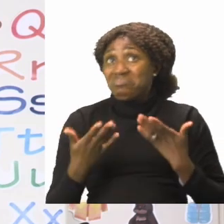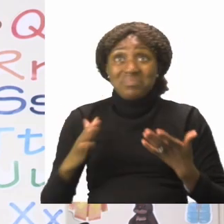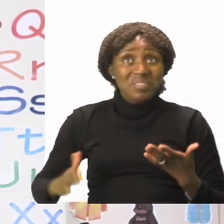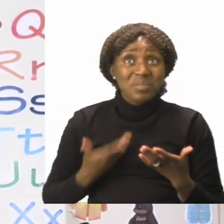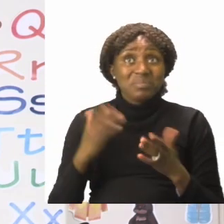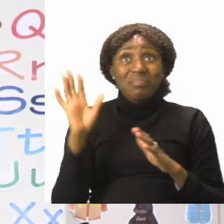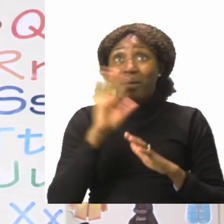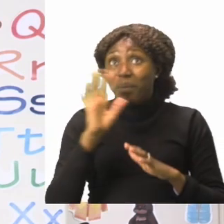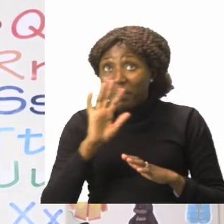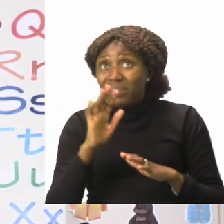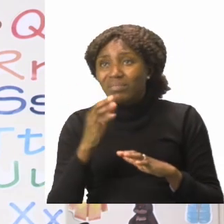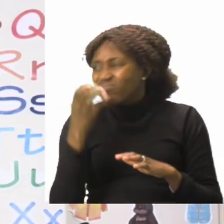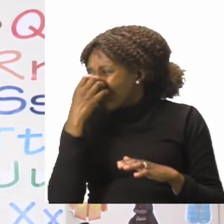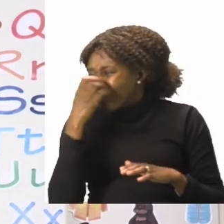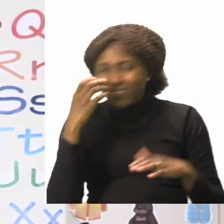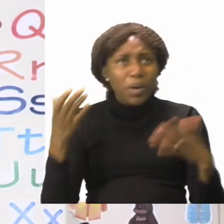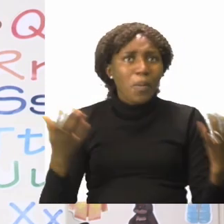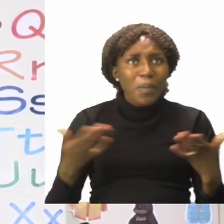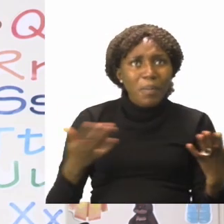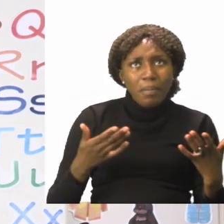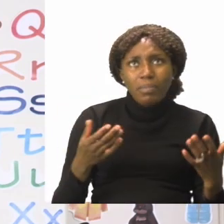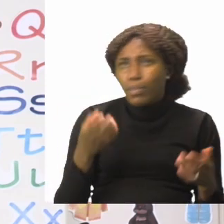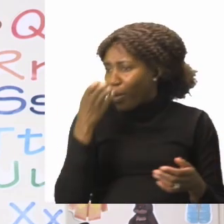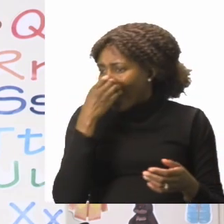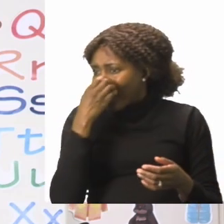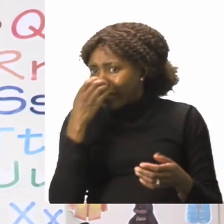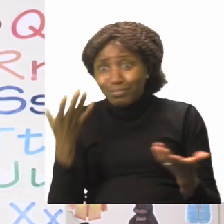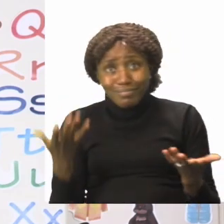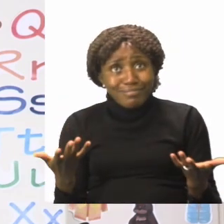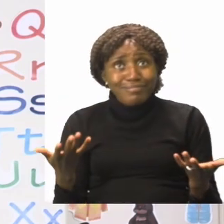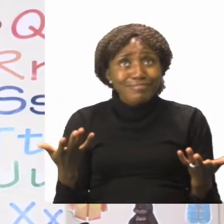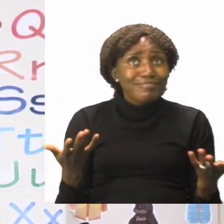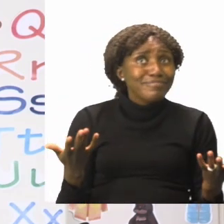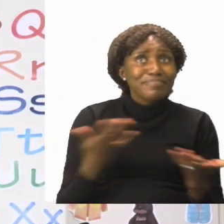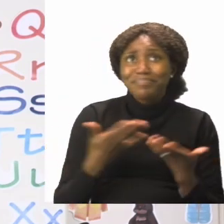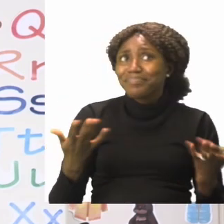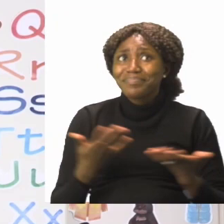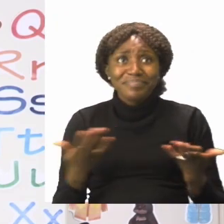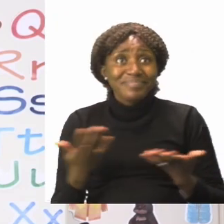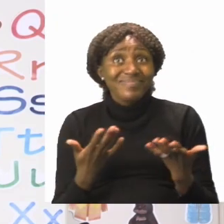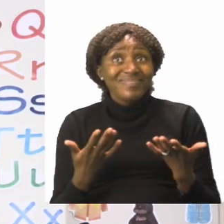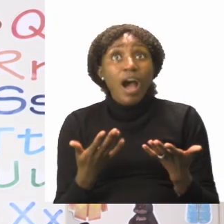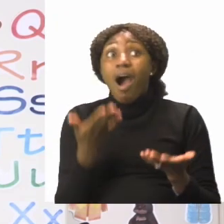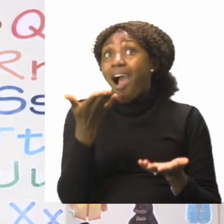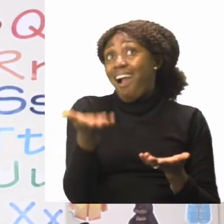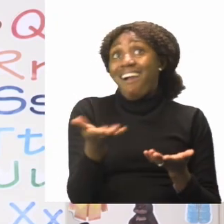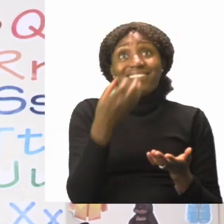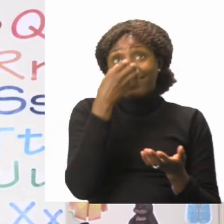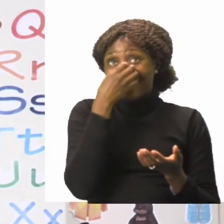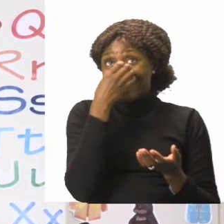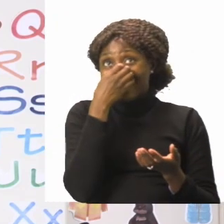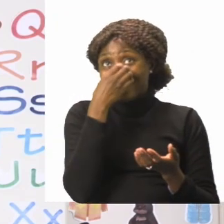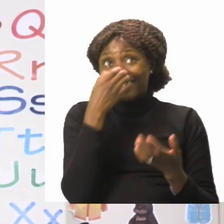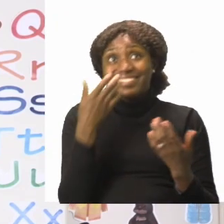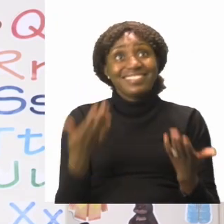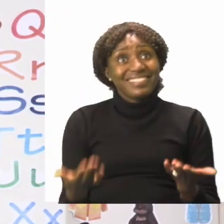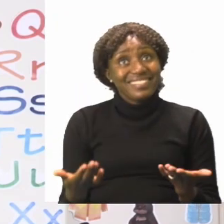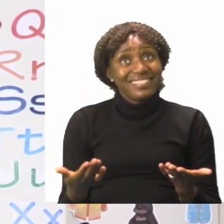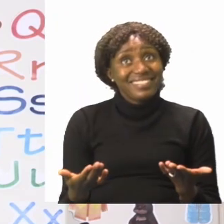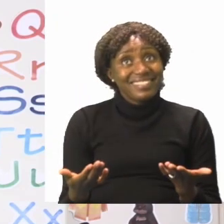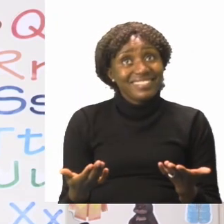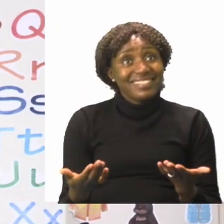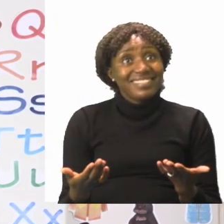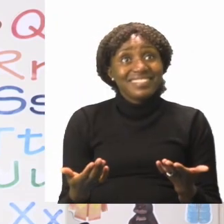you. Zoshi, our friends want to go. Where are you? Oh, there you are. Are you ready to